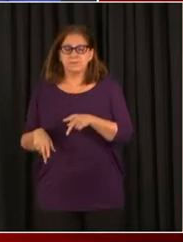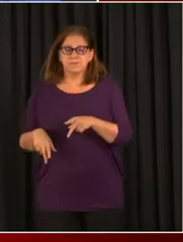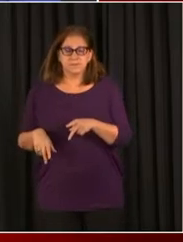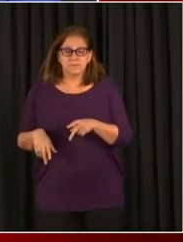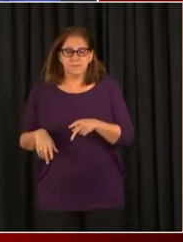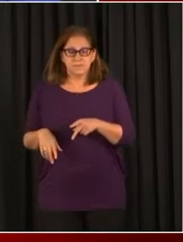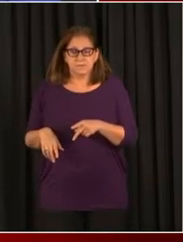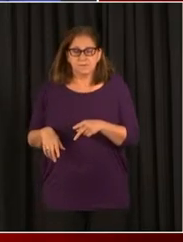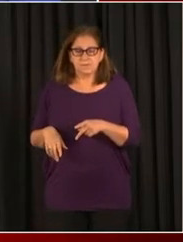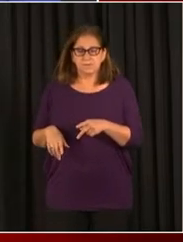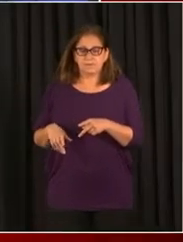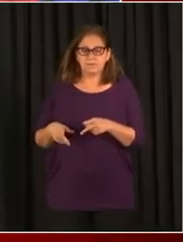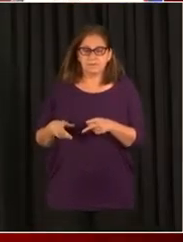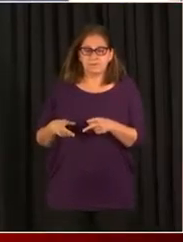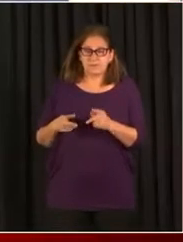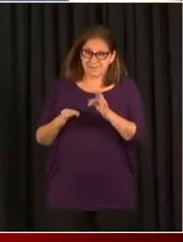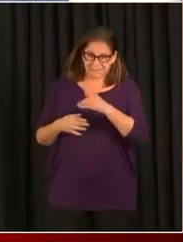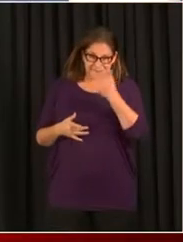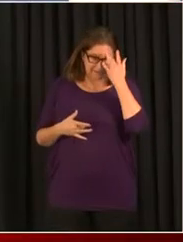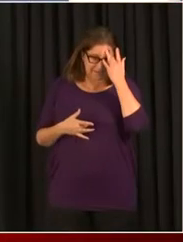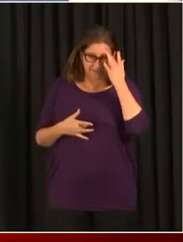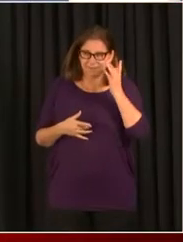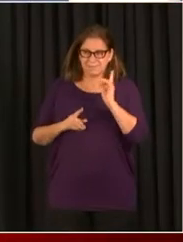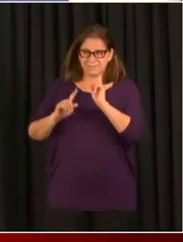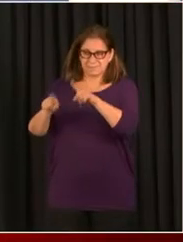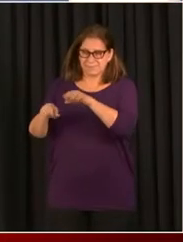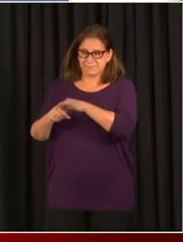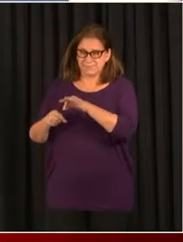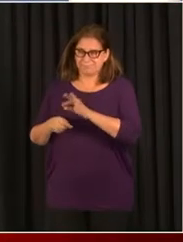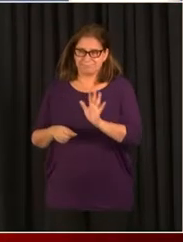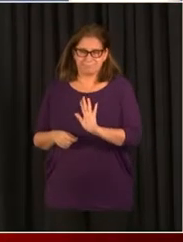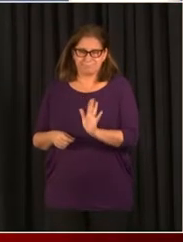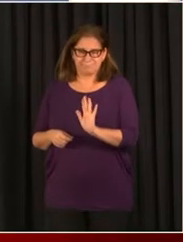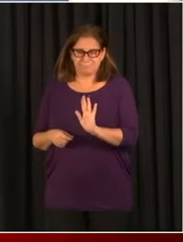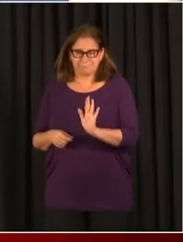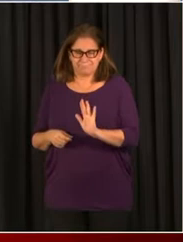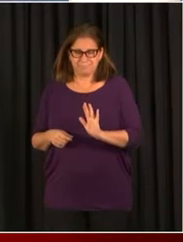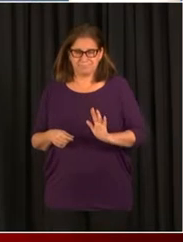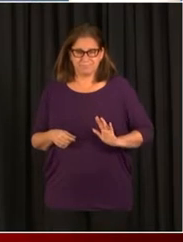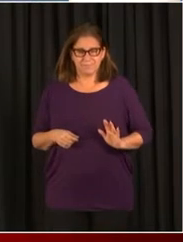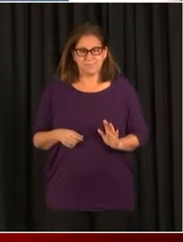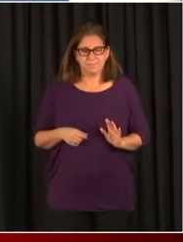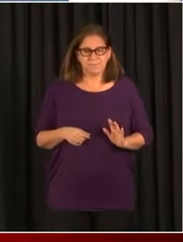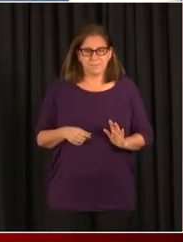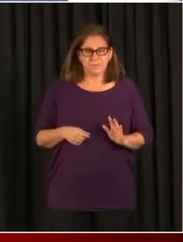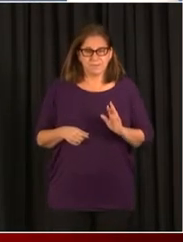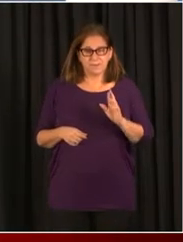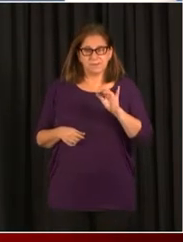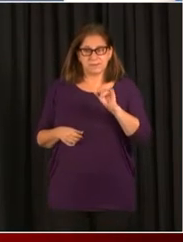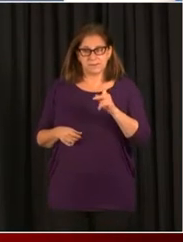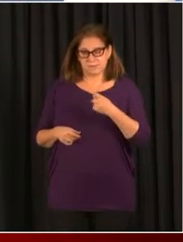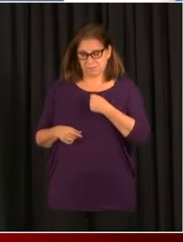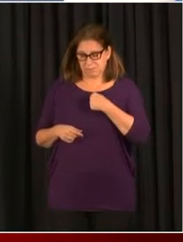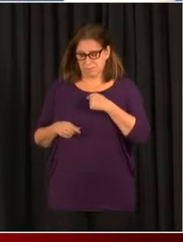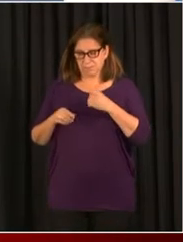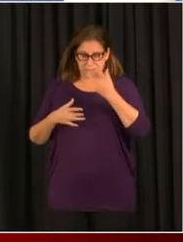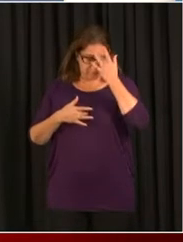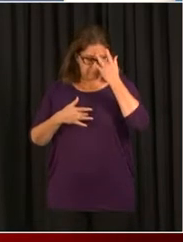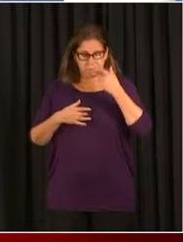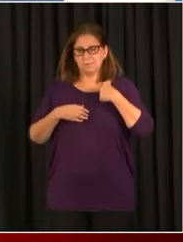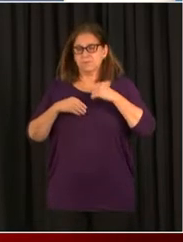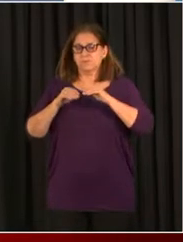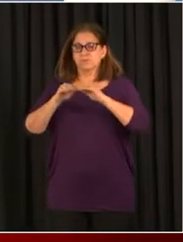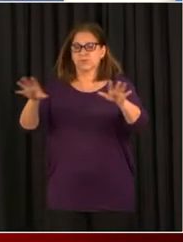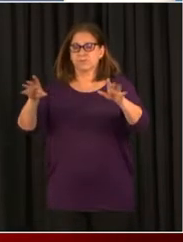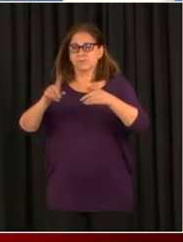if they are sick. Because we want to make sure that we keep the risk for the spread of the virus down, and that we protect all of